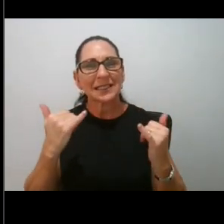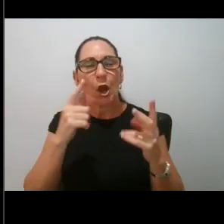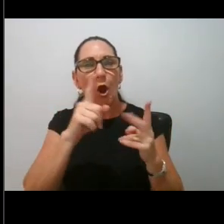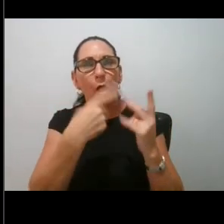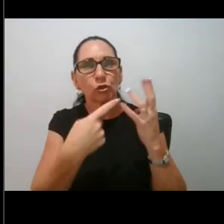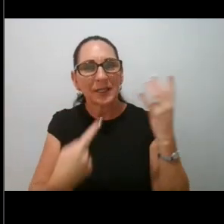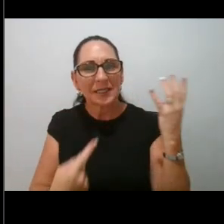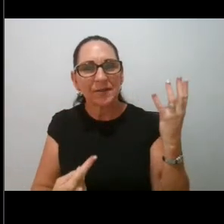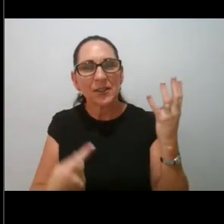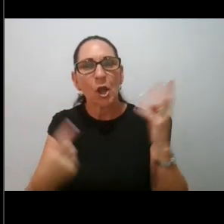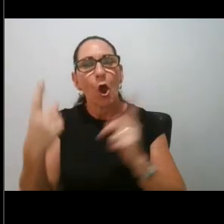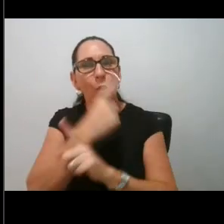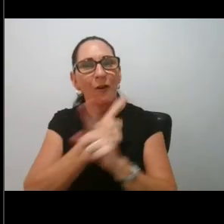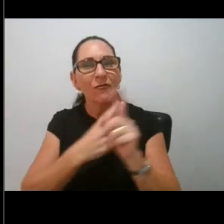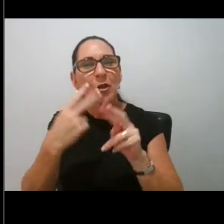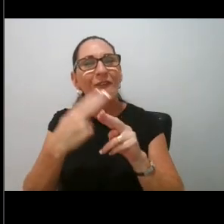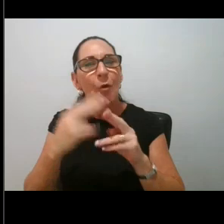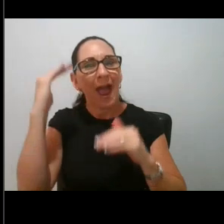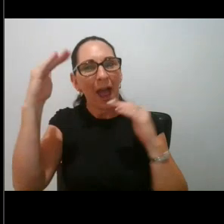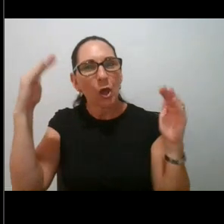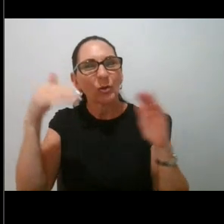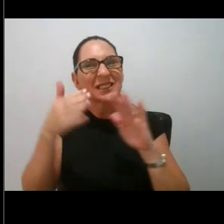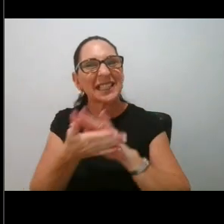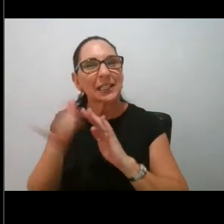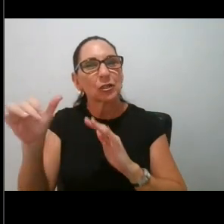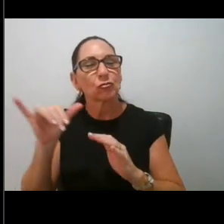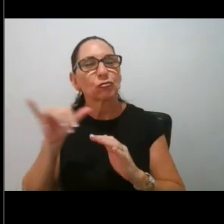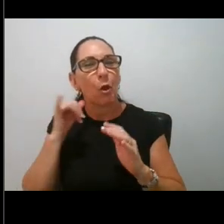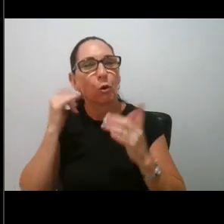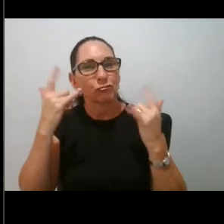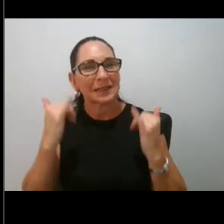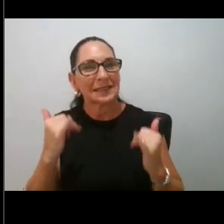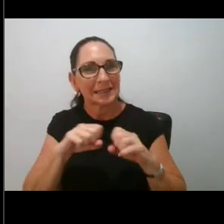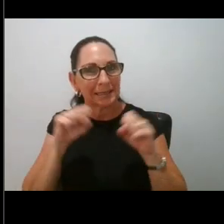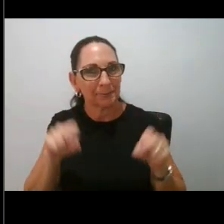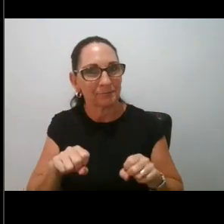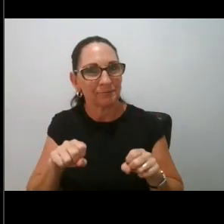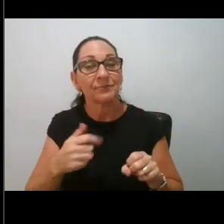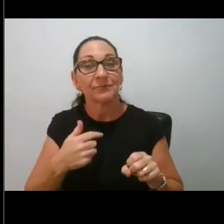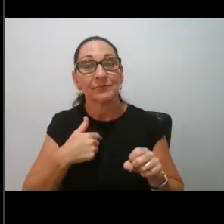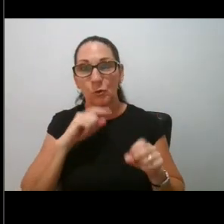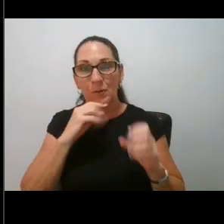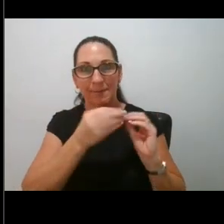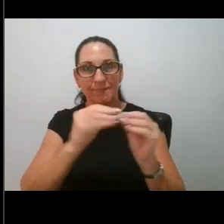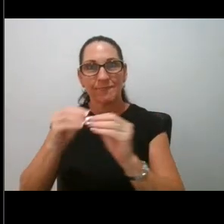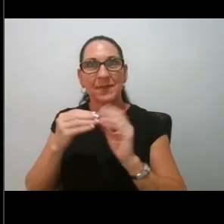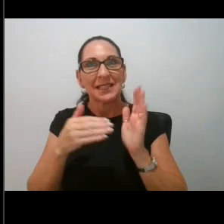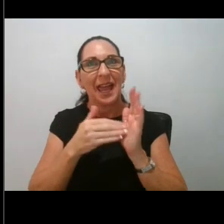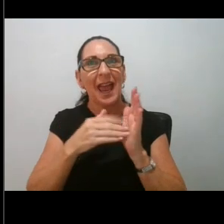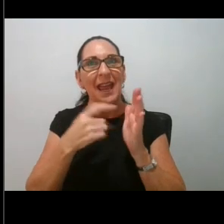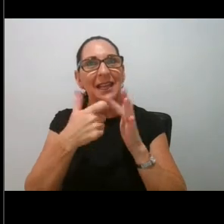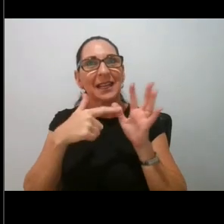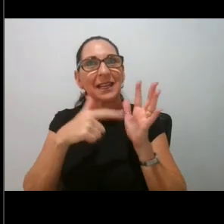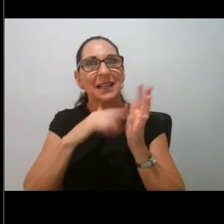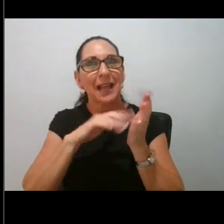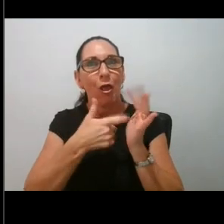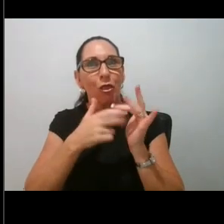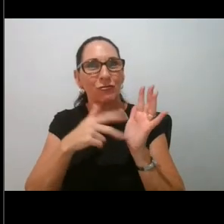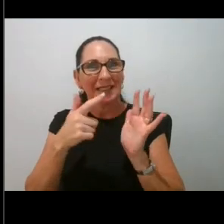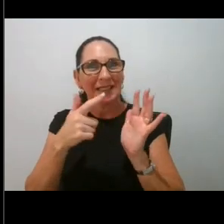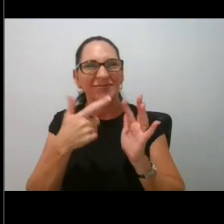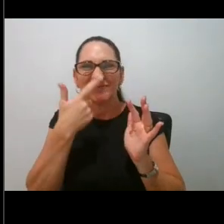in the Criminal Justice System. My name's Catherine Gorder and I'm your facilitator today. I'm very sorry that I'm off screen and you can't see me.